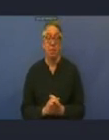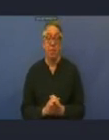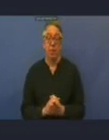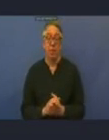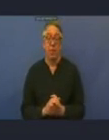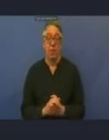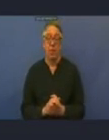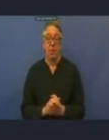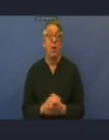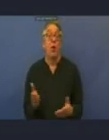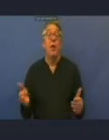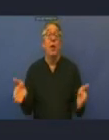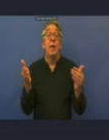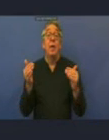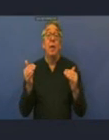next question, please.